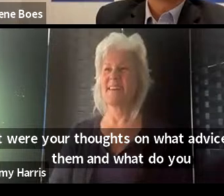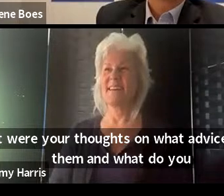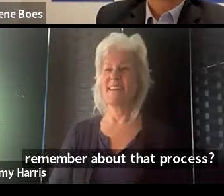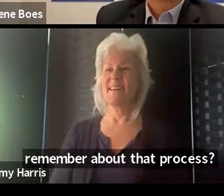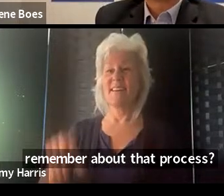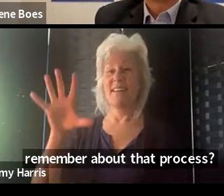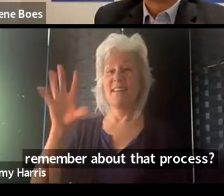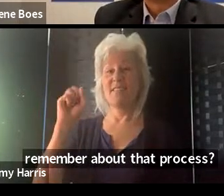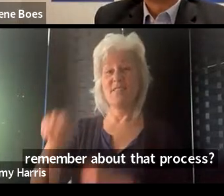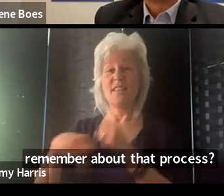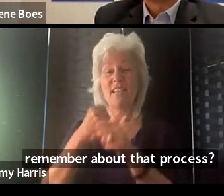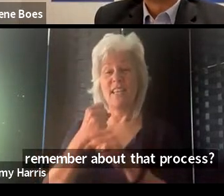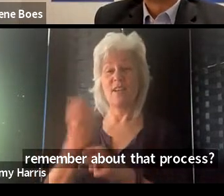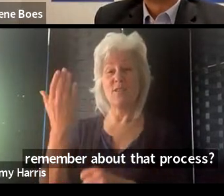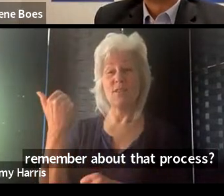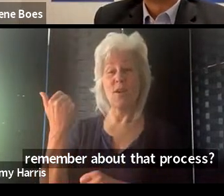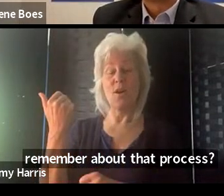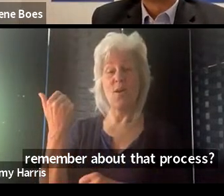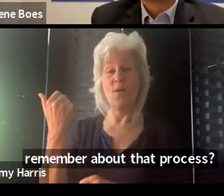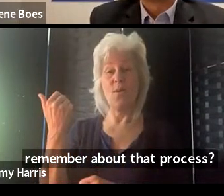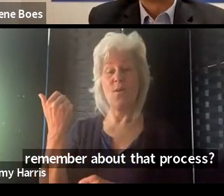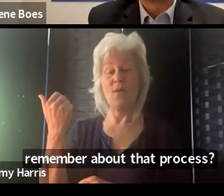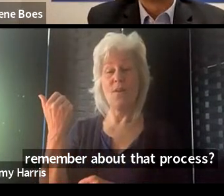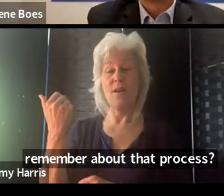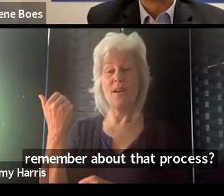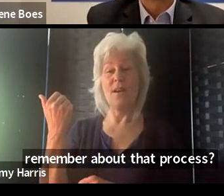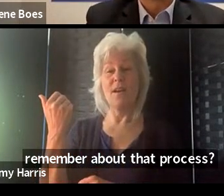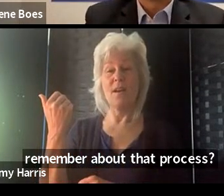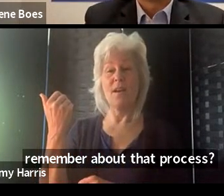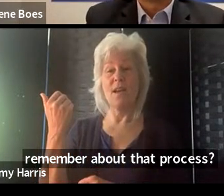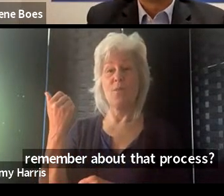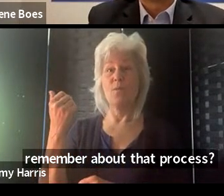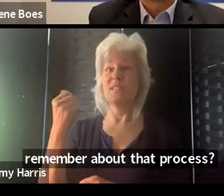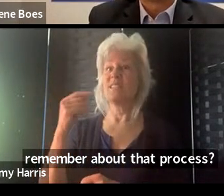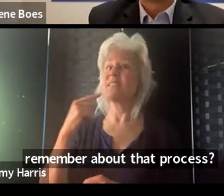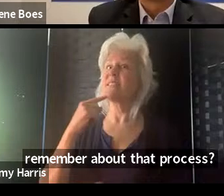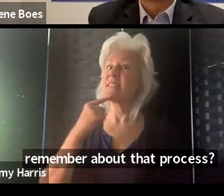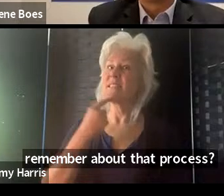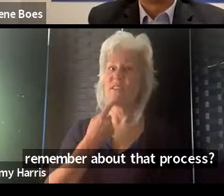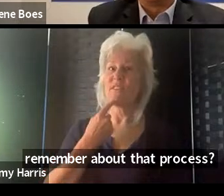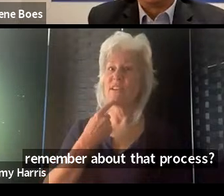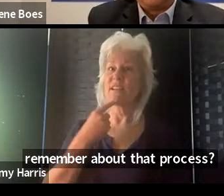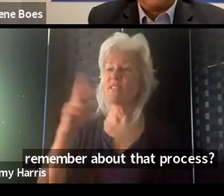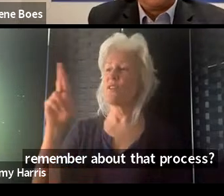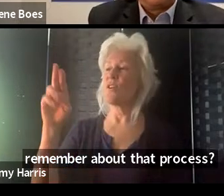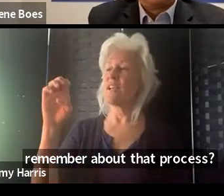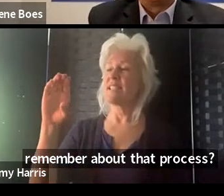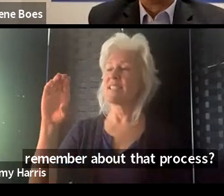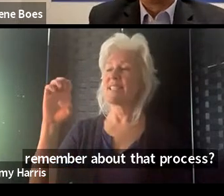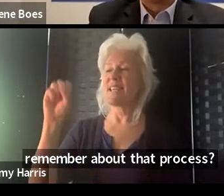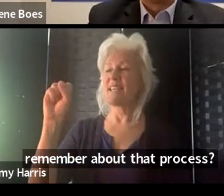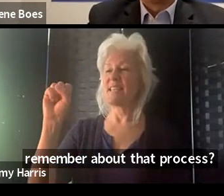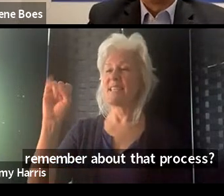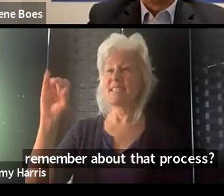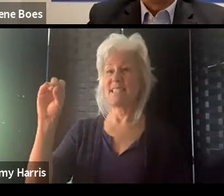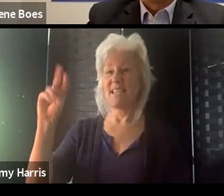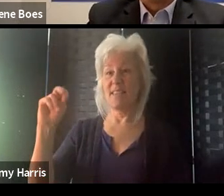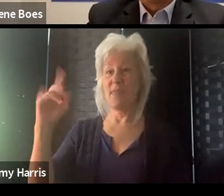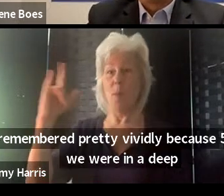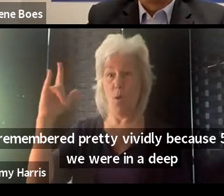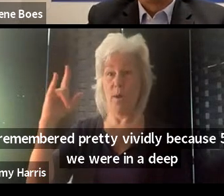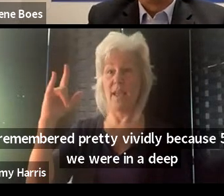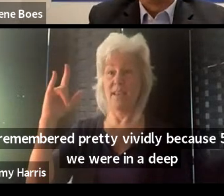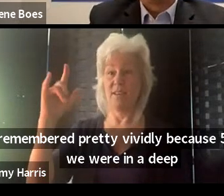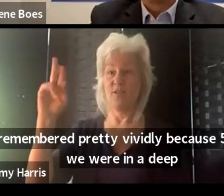years ago, we were in a deep recession, the Boeing recession, which followed a period